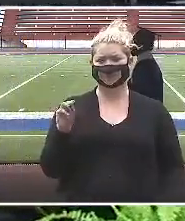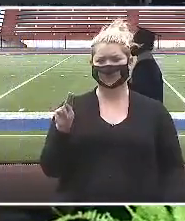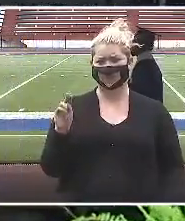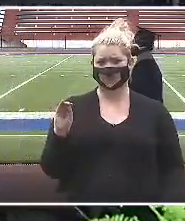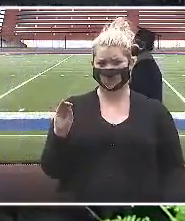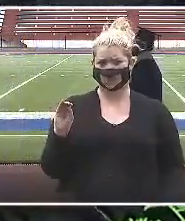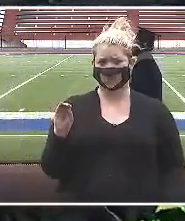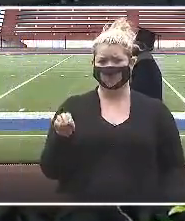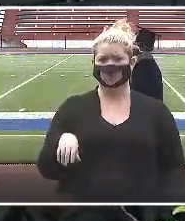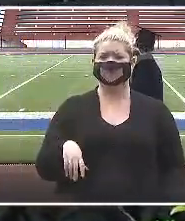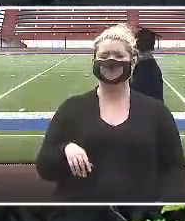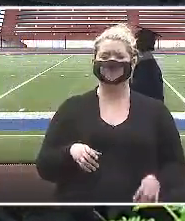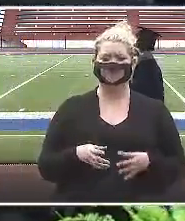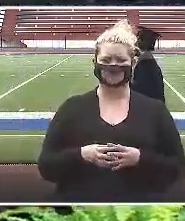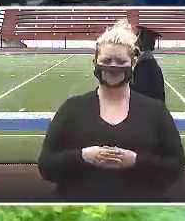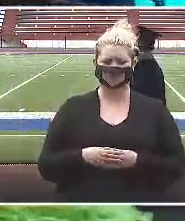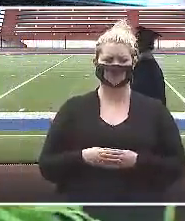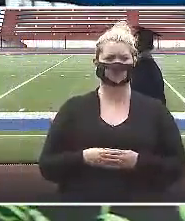Ulysses Contreras.